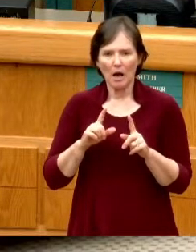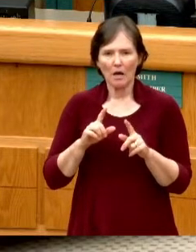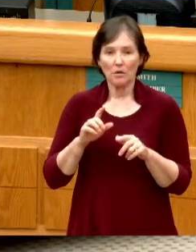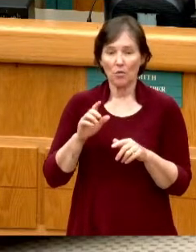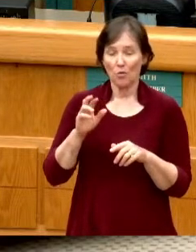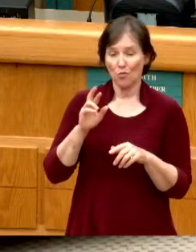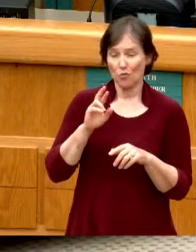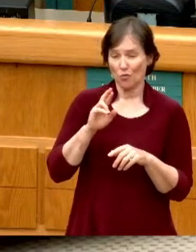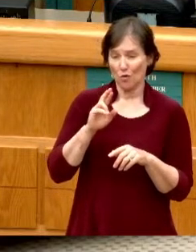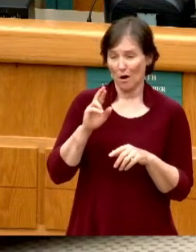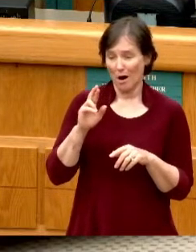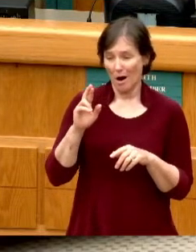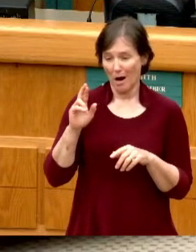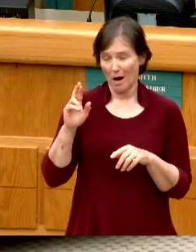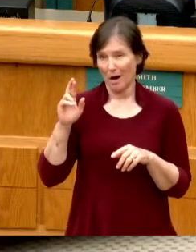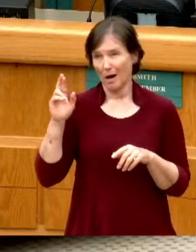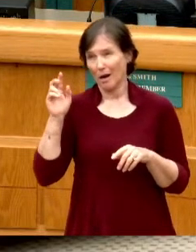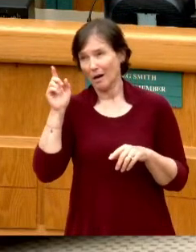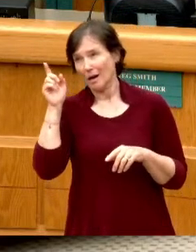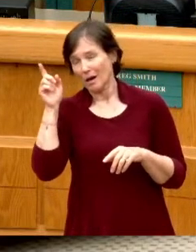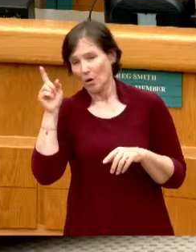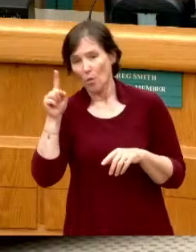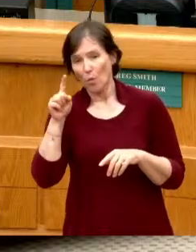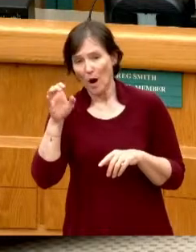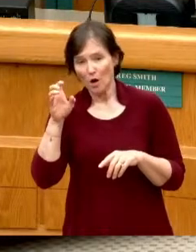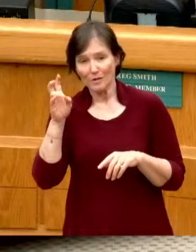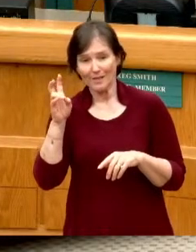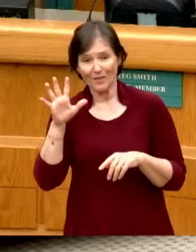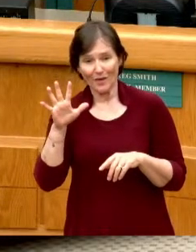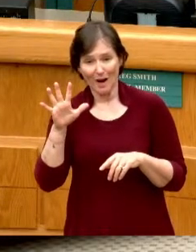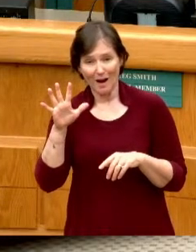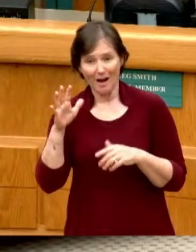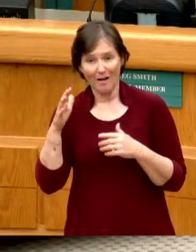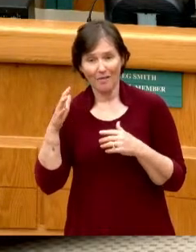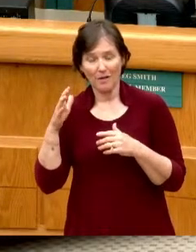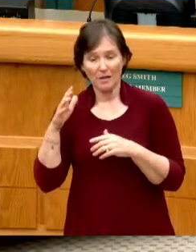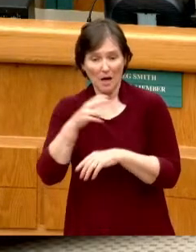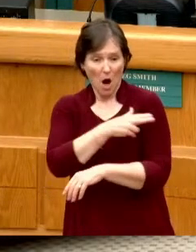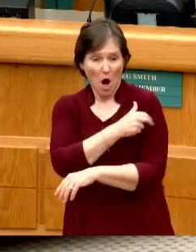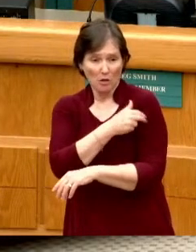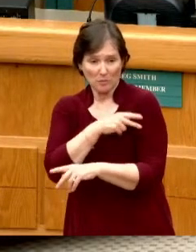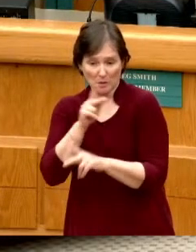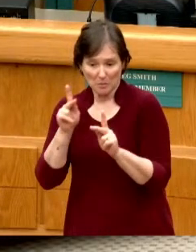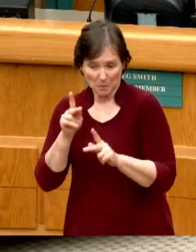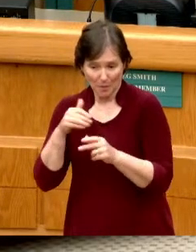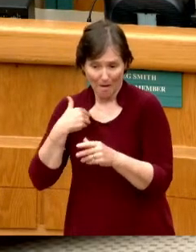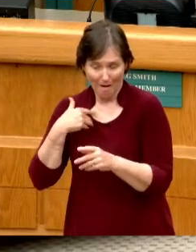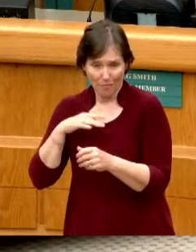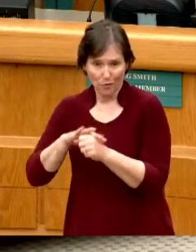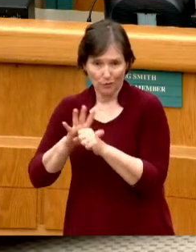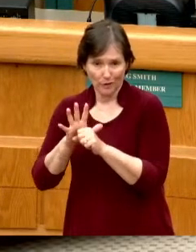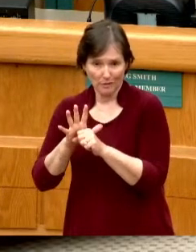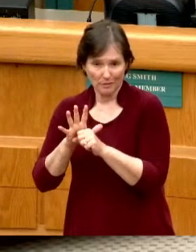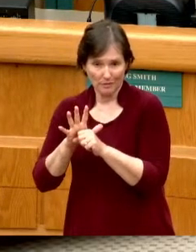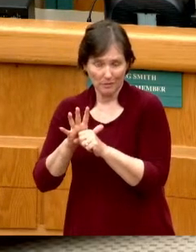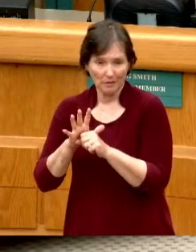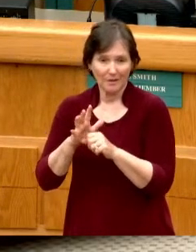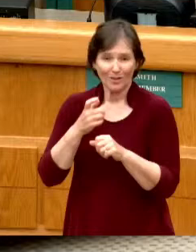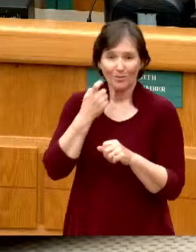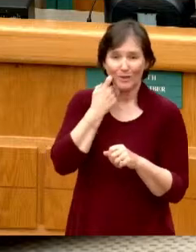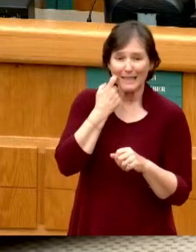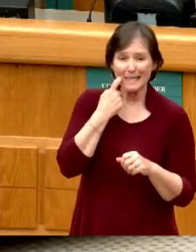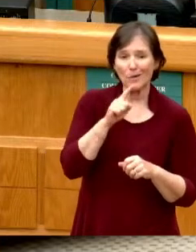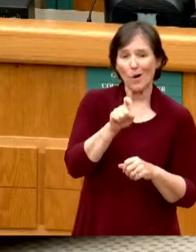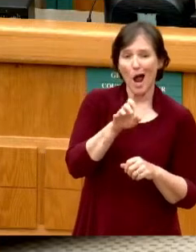right, 175 patients hospitalized with COVID-19. In the last 2 days, we've had